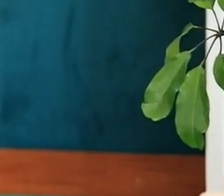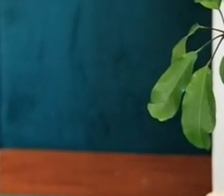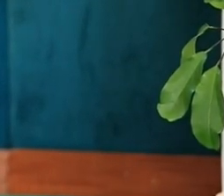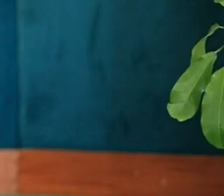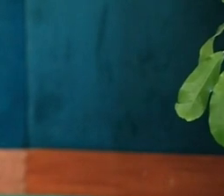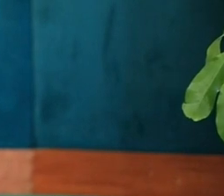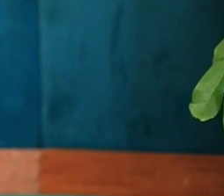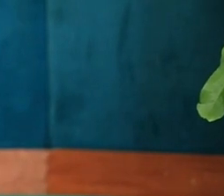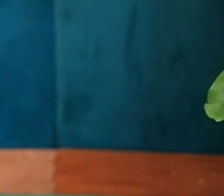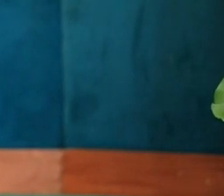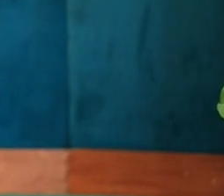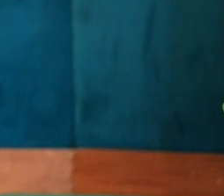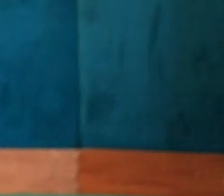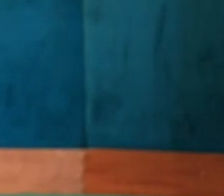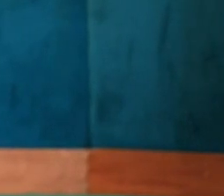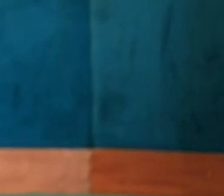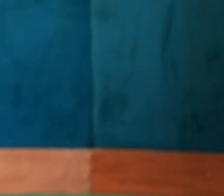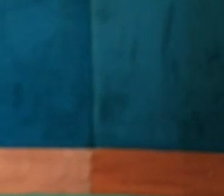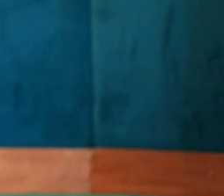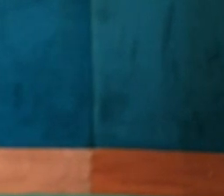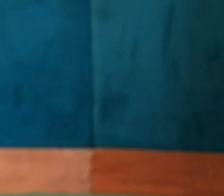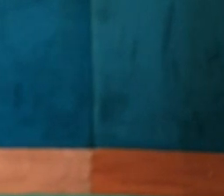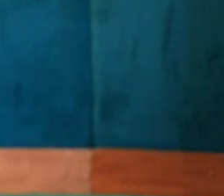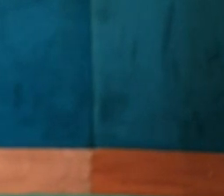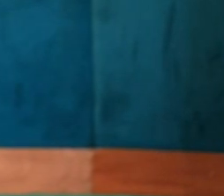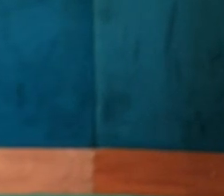Which is fundamental belief